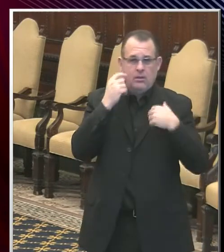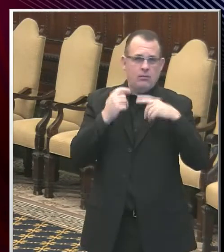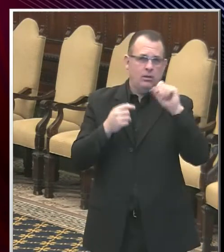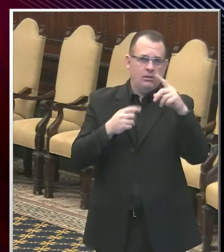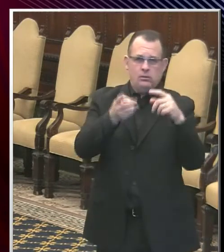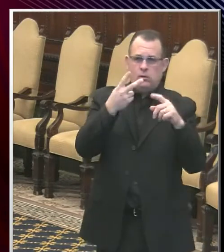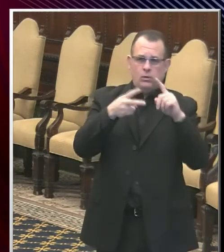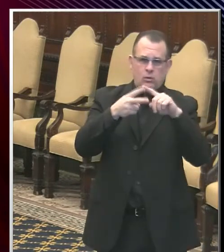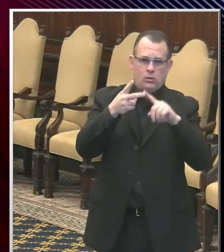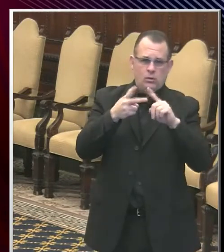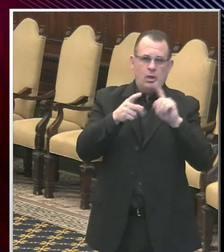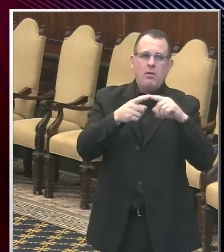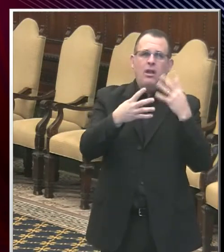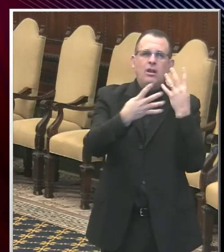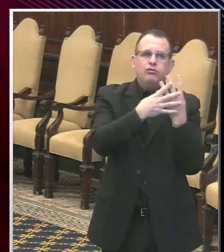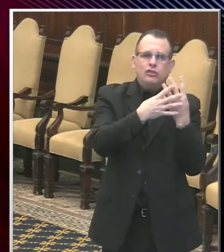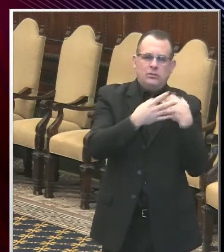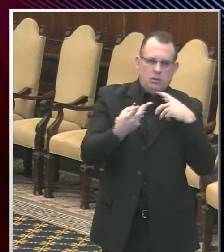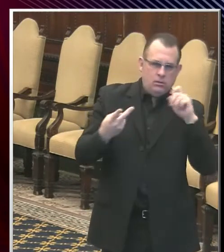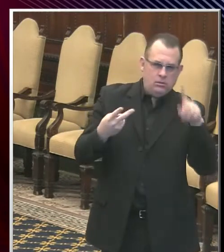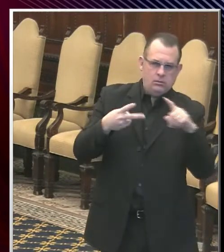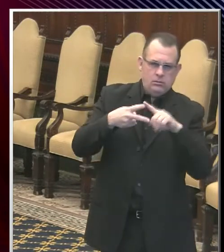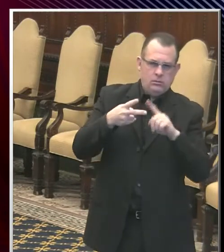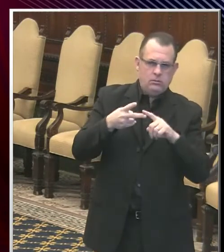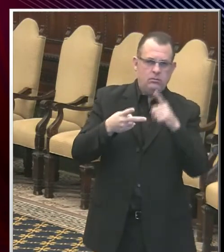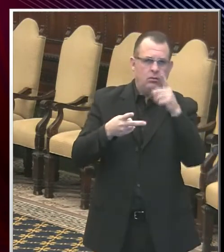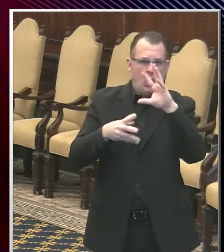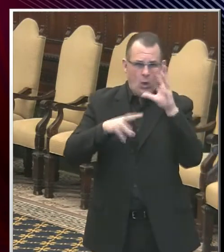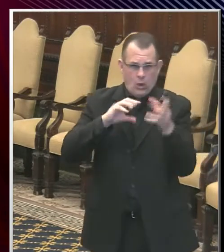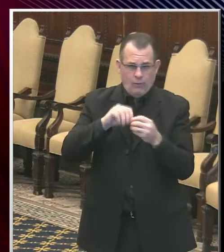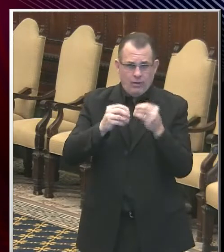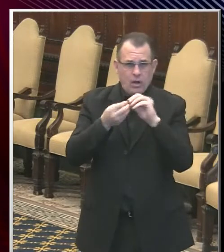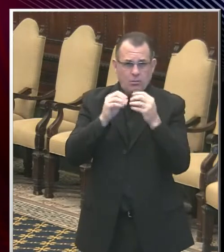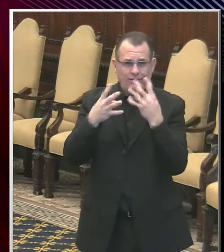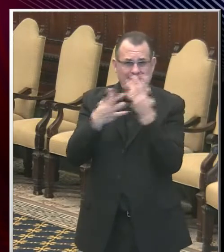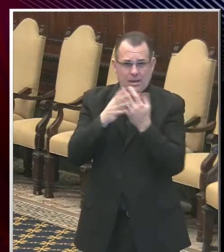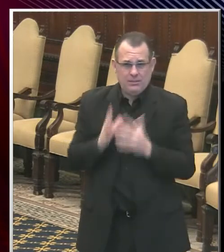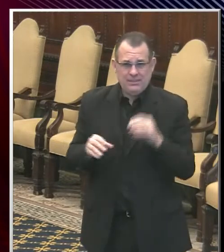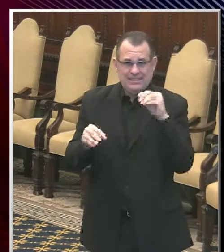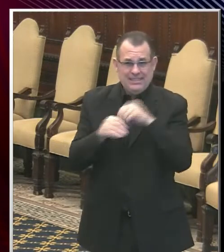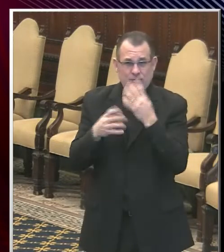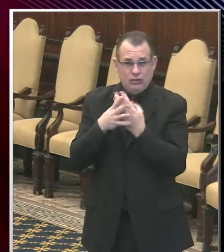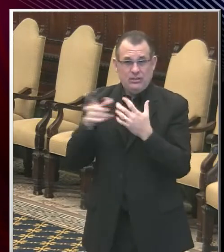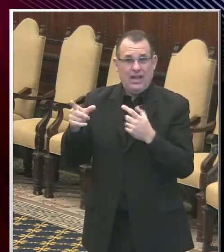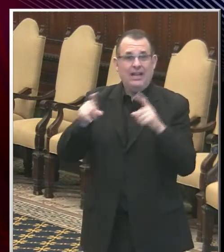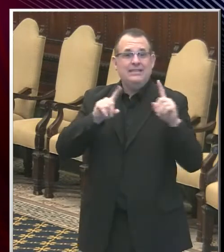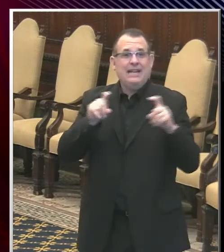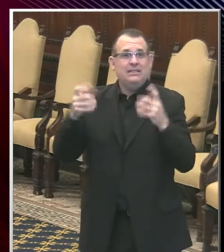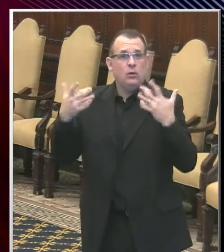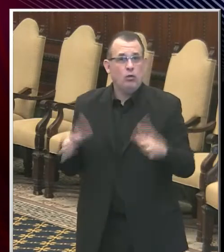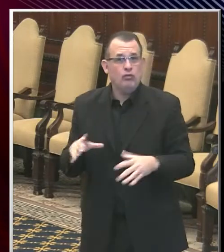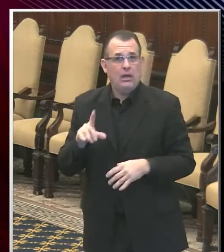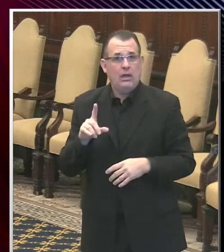the prisons. Do you have the total number of inmates in the city's prisons that have been tested?